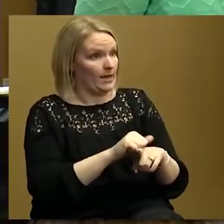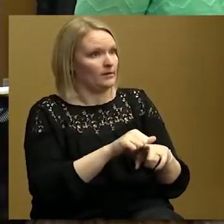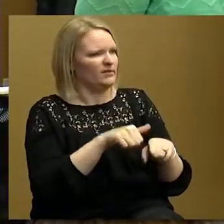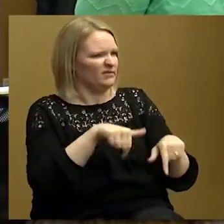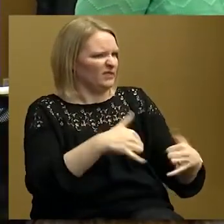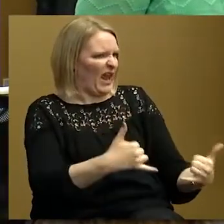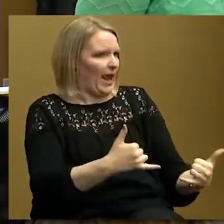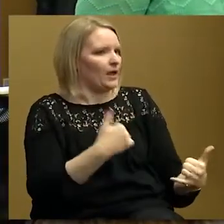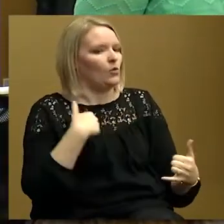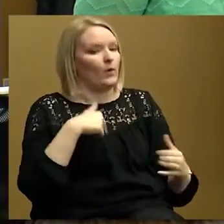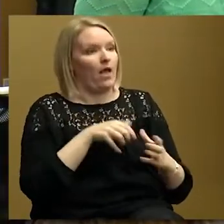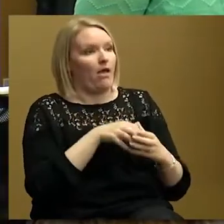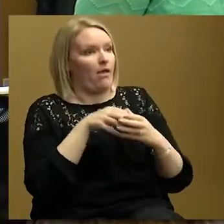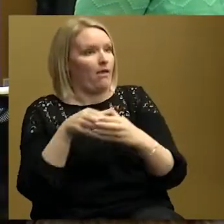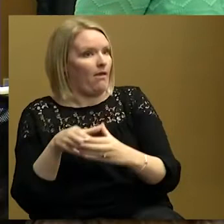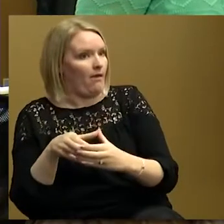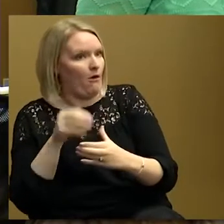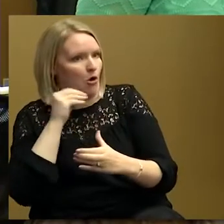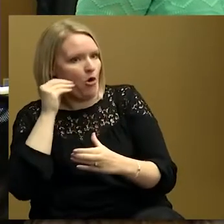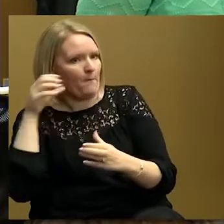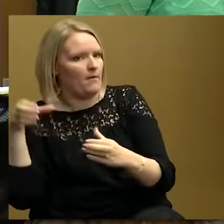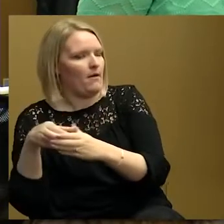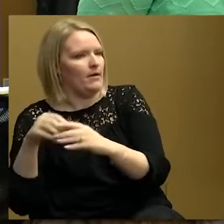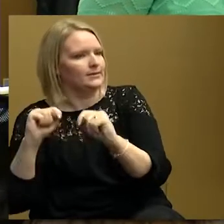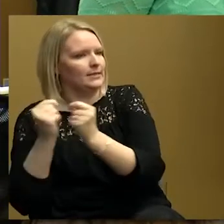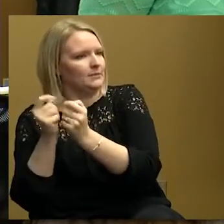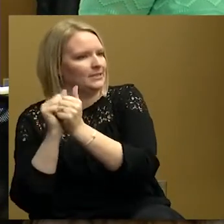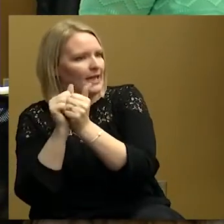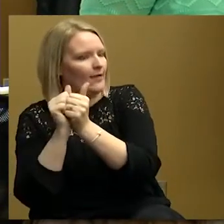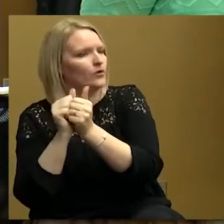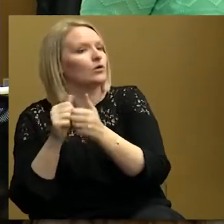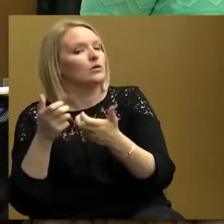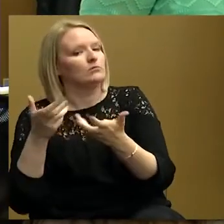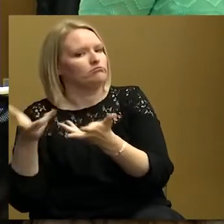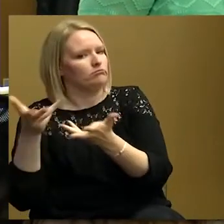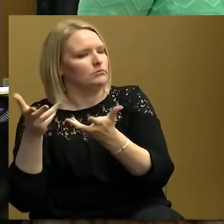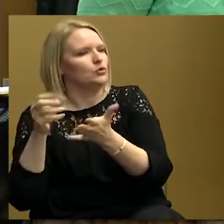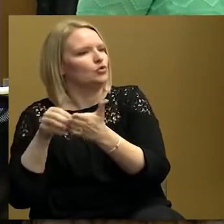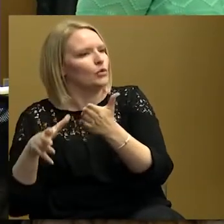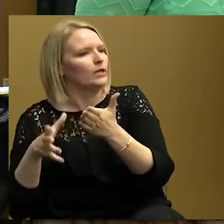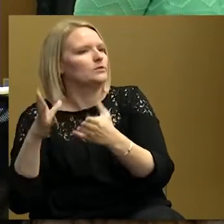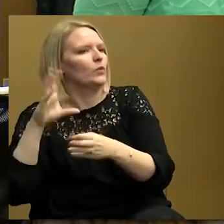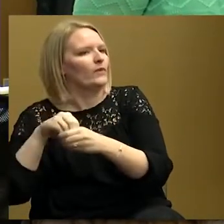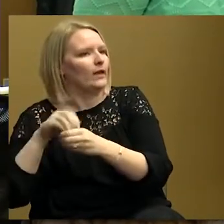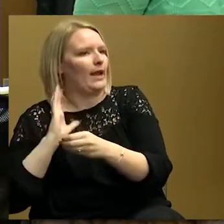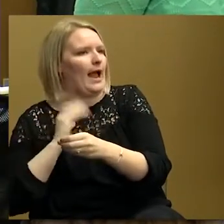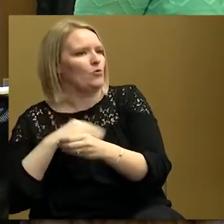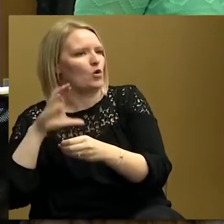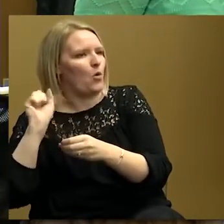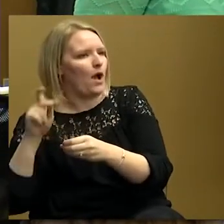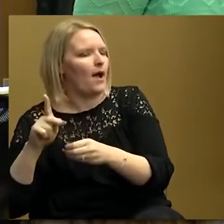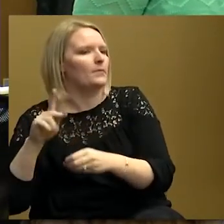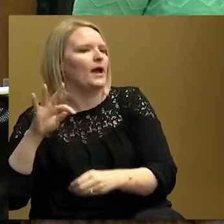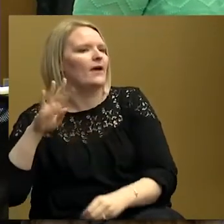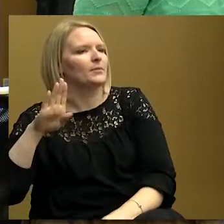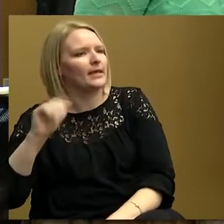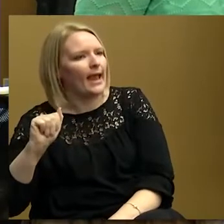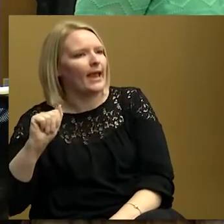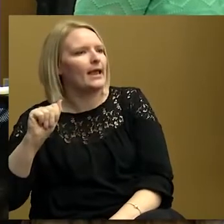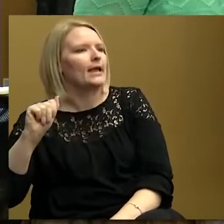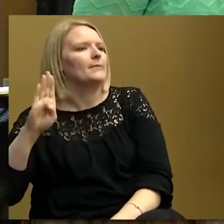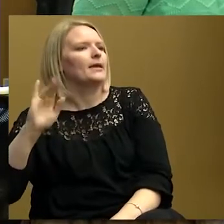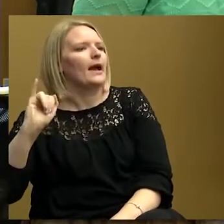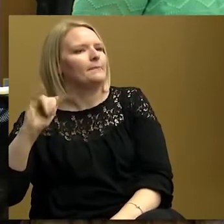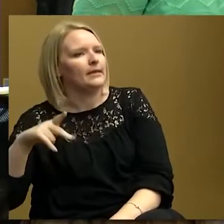meet together as a team, and we also work on our students within our co-ops, FBAs, BIPs, and any kind of data support teachers